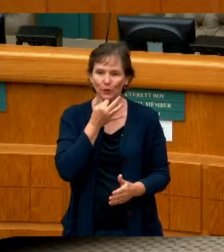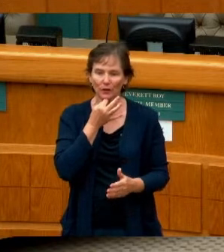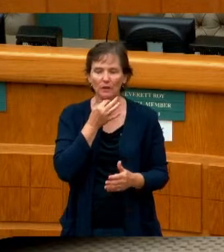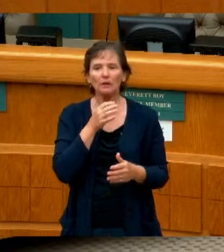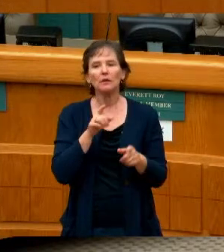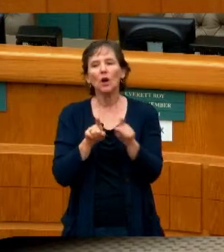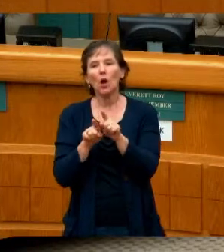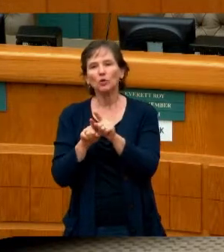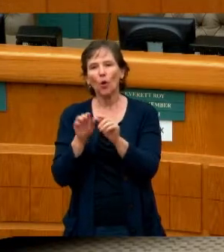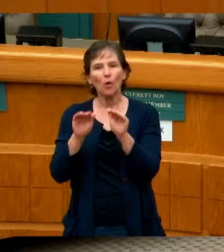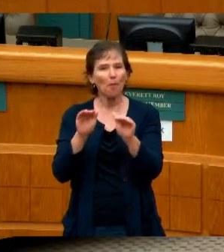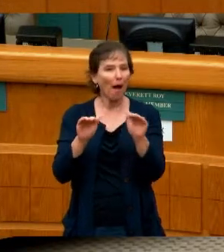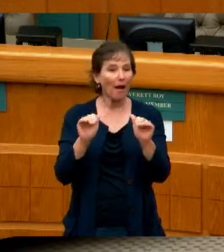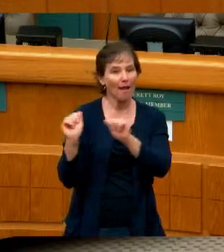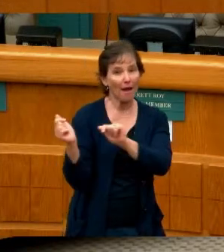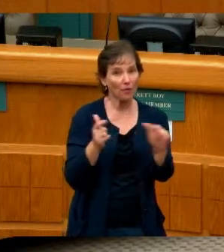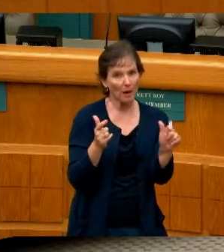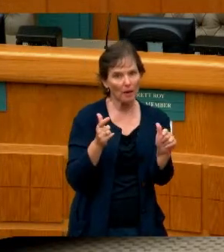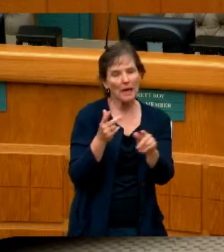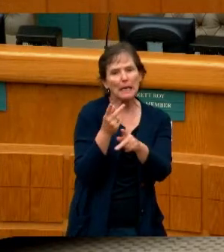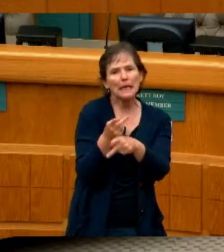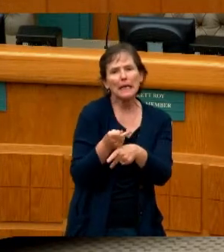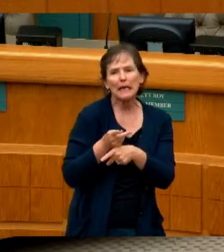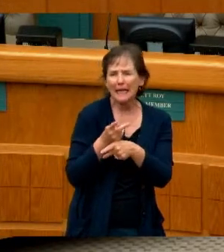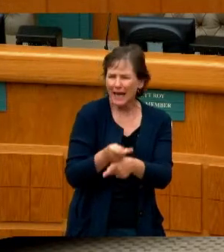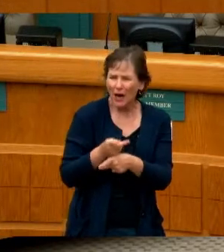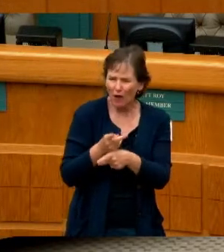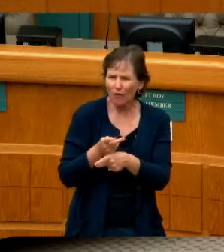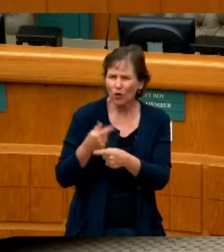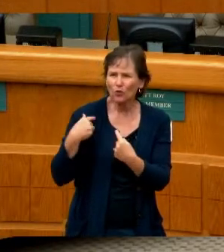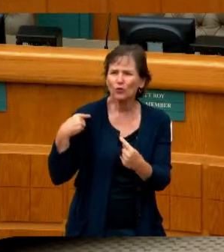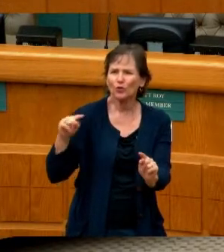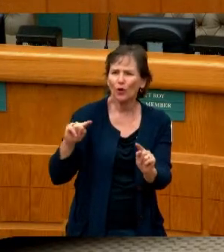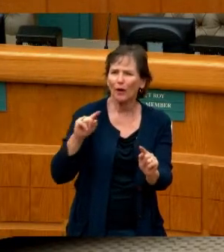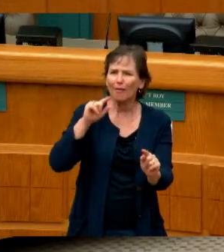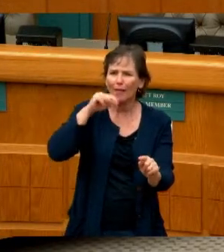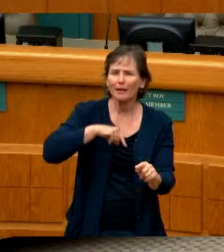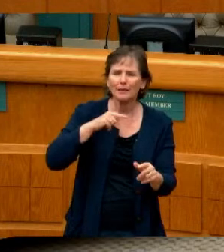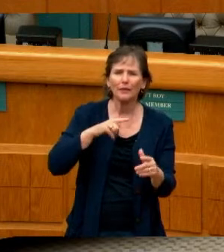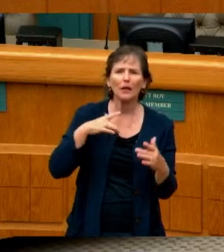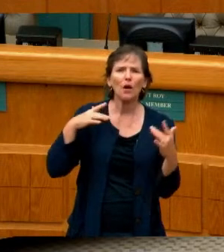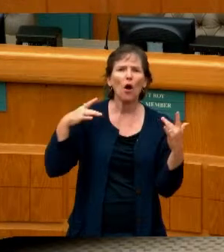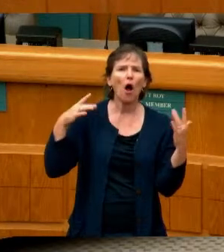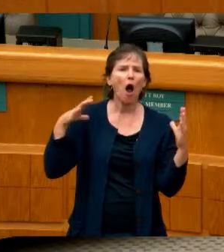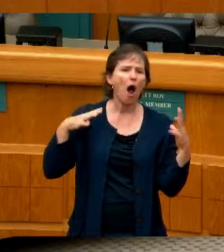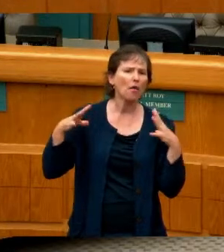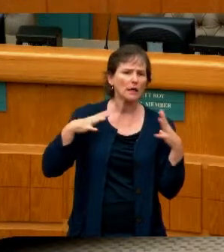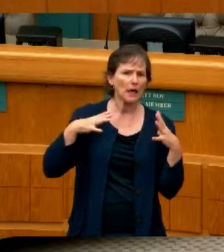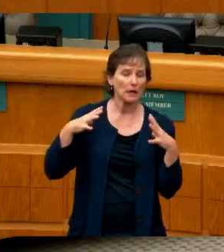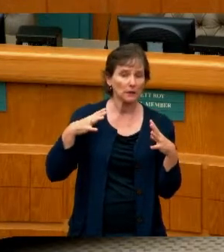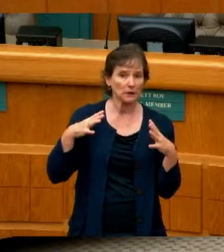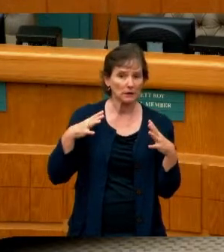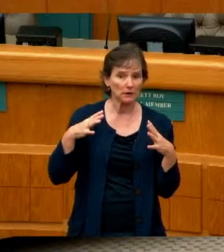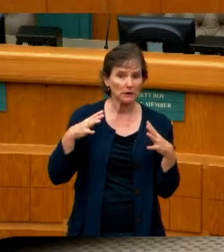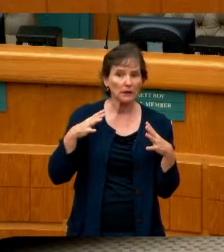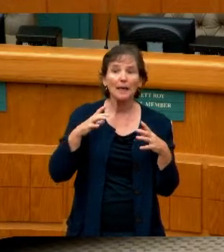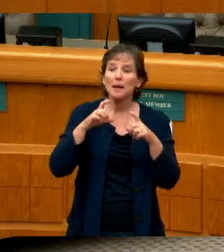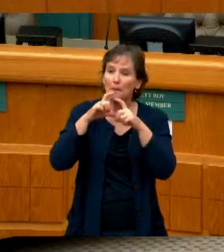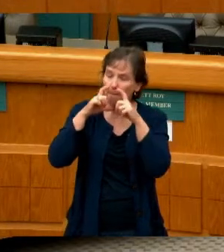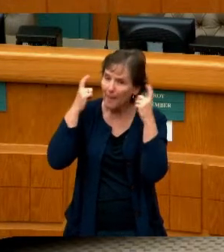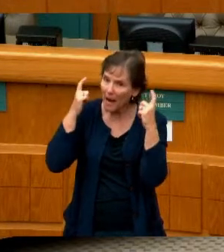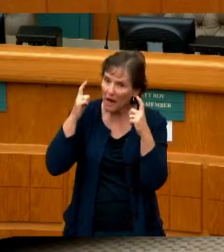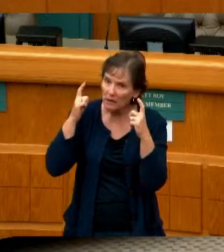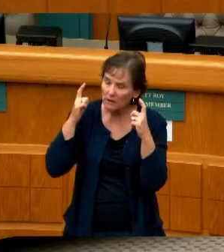to be thankful for, but I just want to remind everybody to be careful during the holidays. Don't get carried away. Let your guard down. Remember